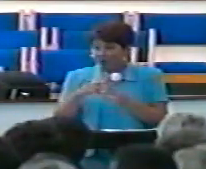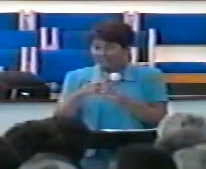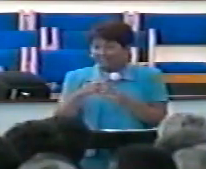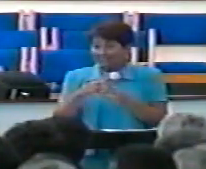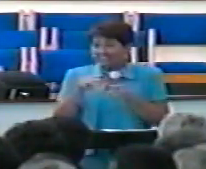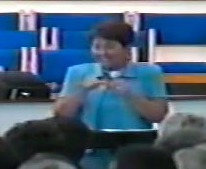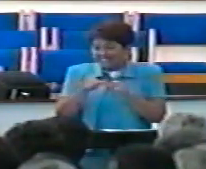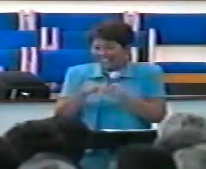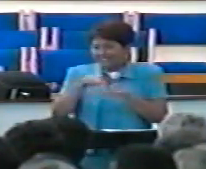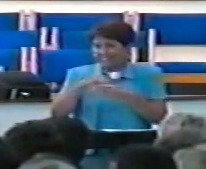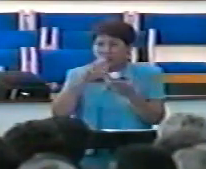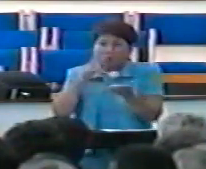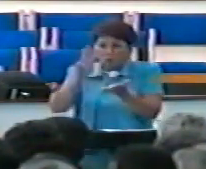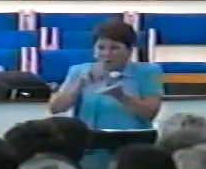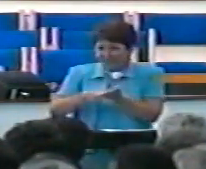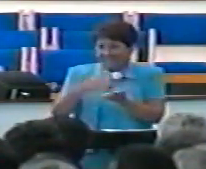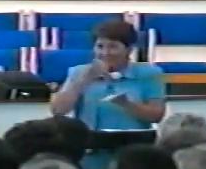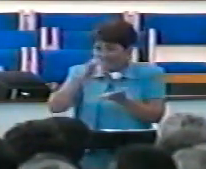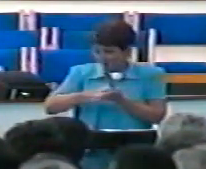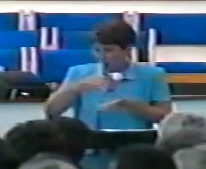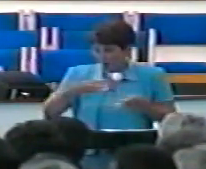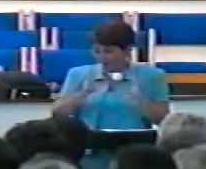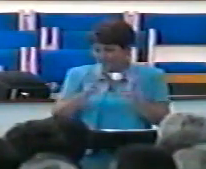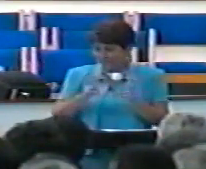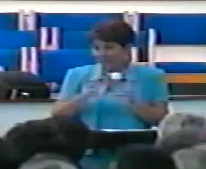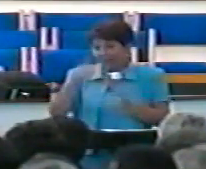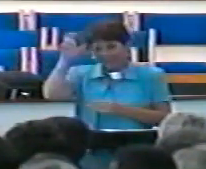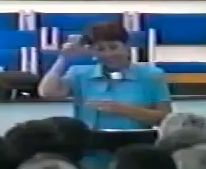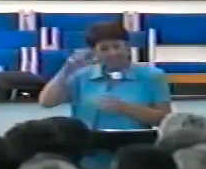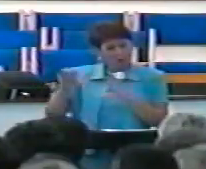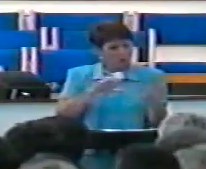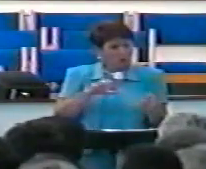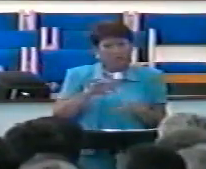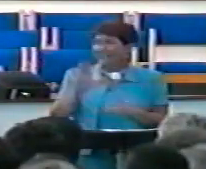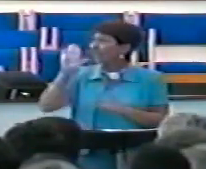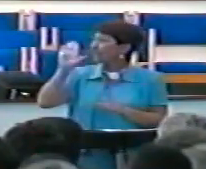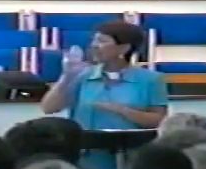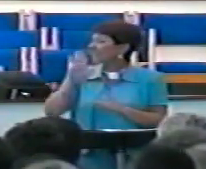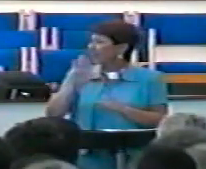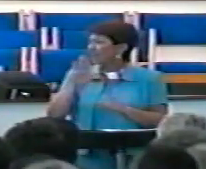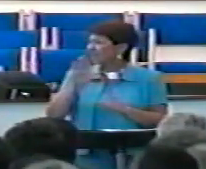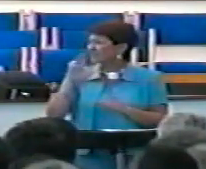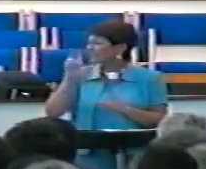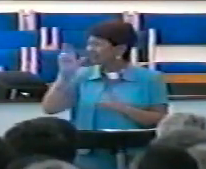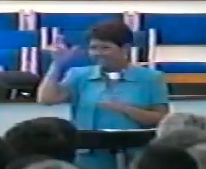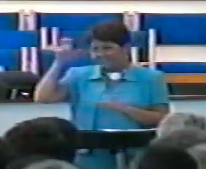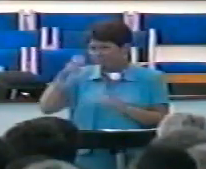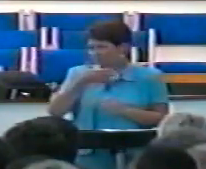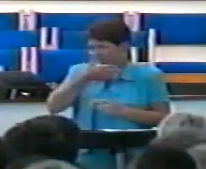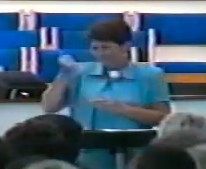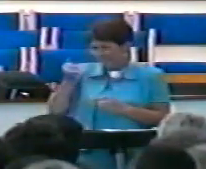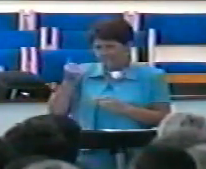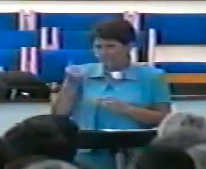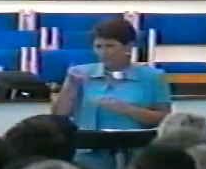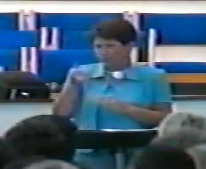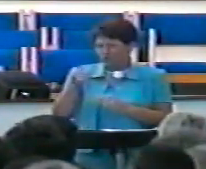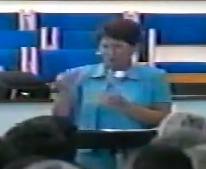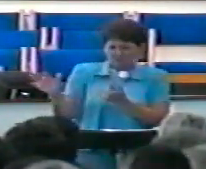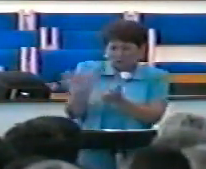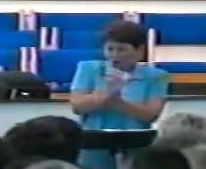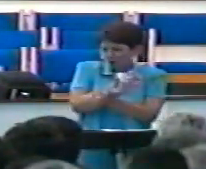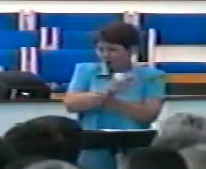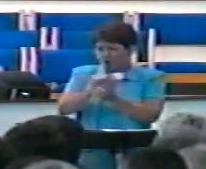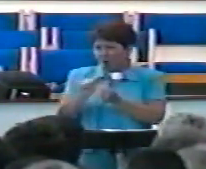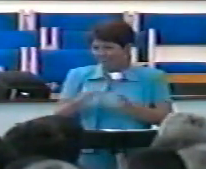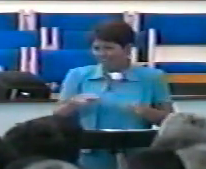his best to destroy human life, men and women who are made in the image of God, but the devil wants to tarnish that image